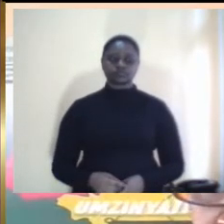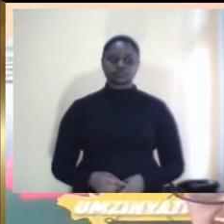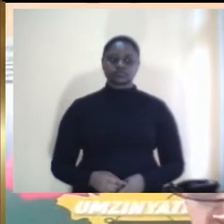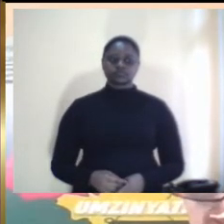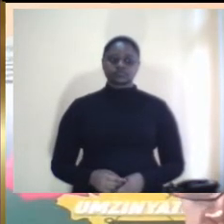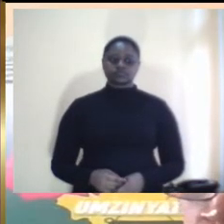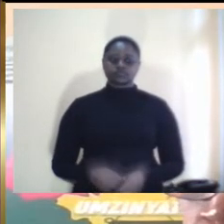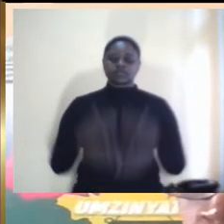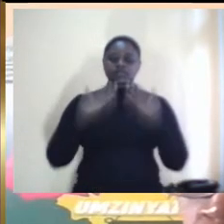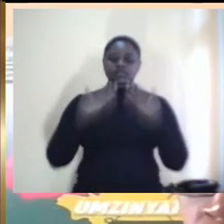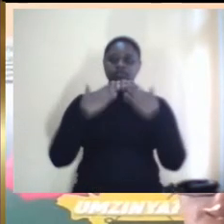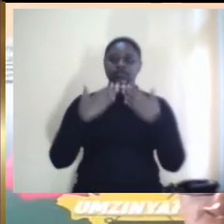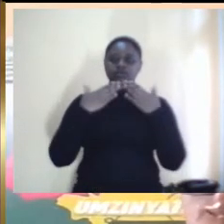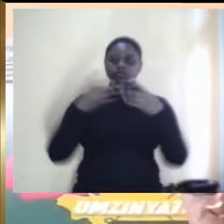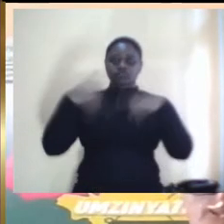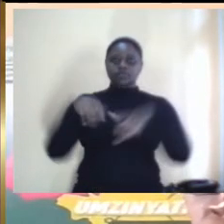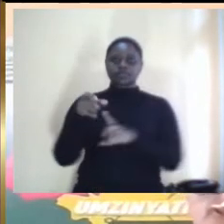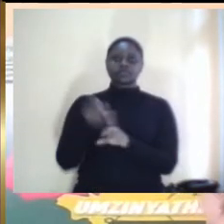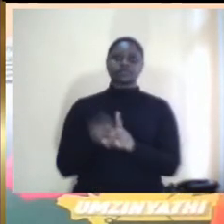Thank you,